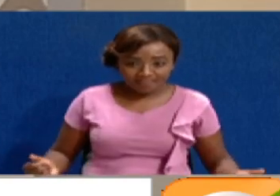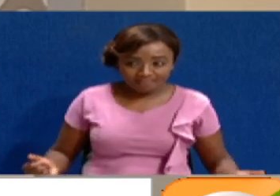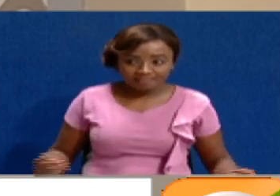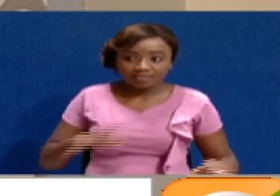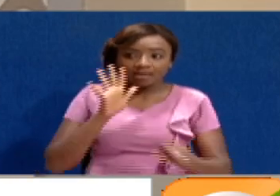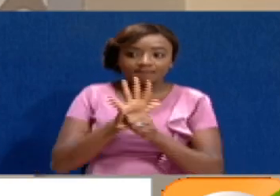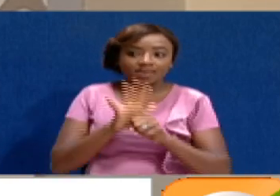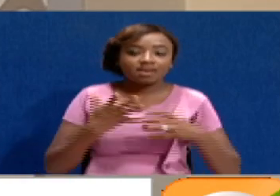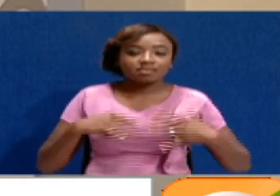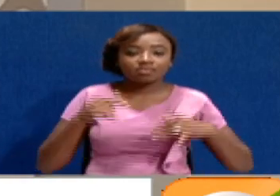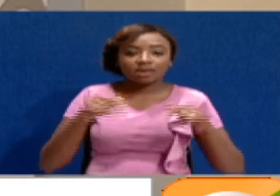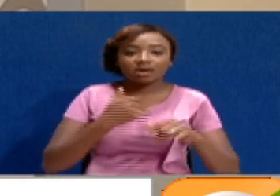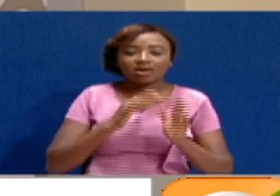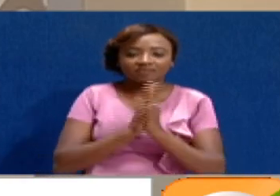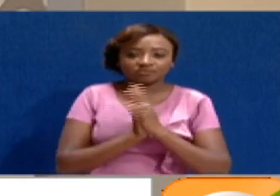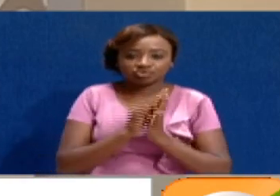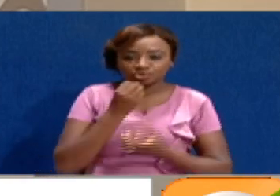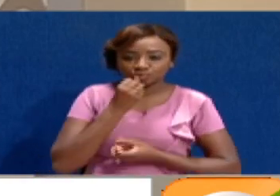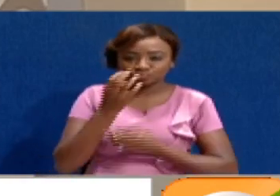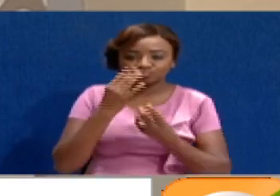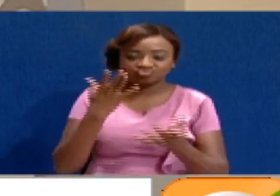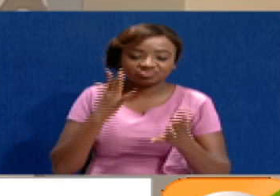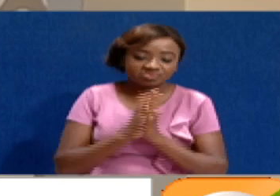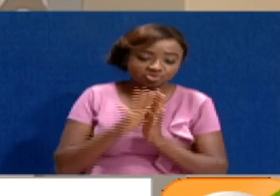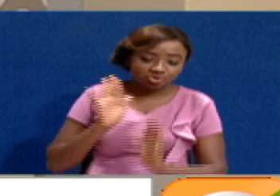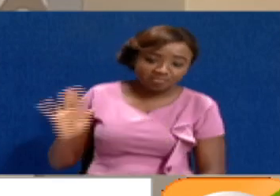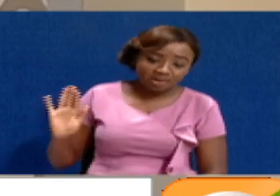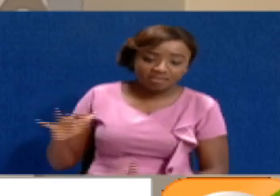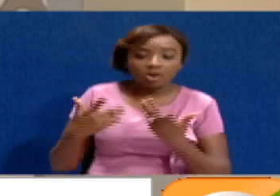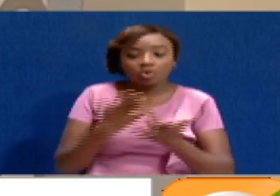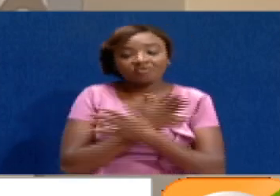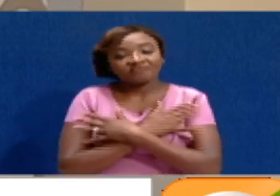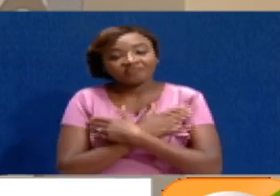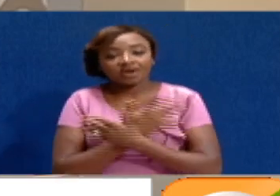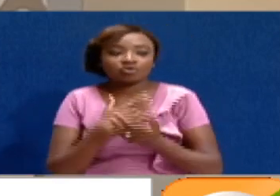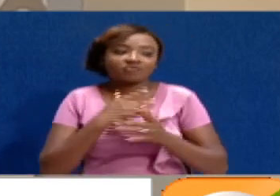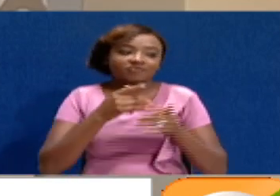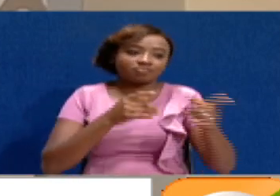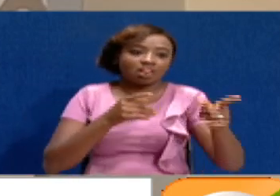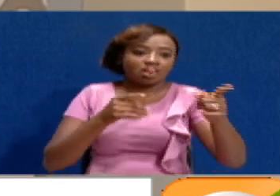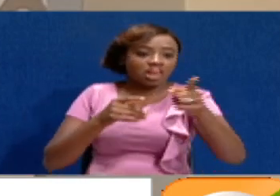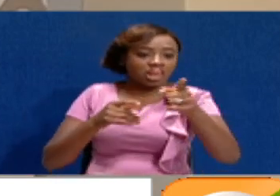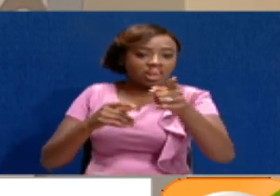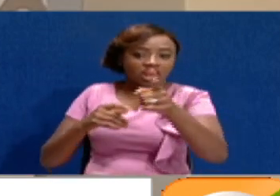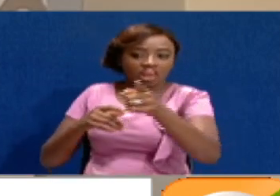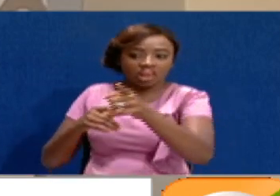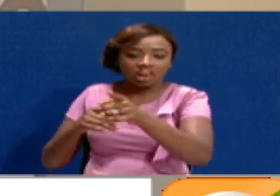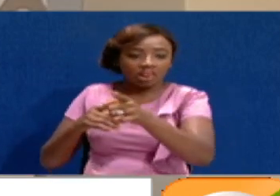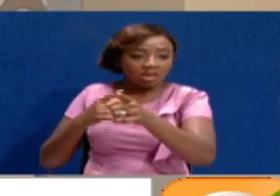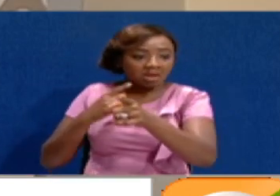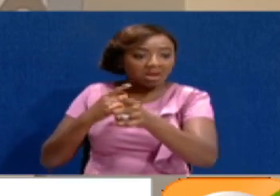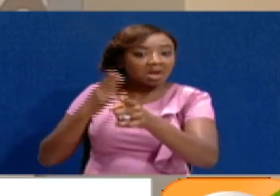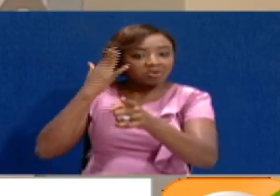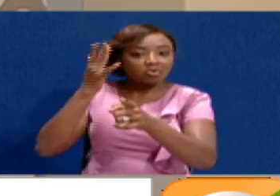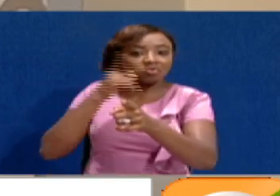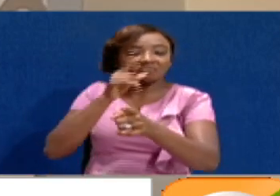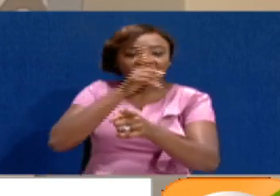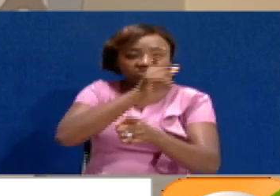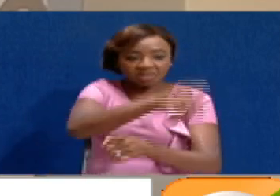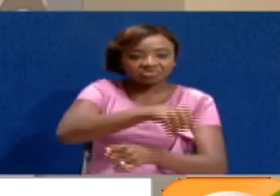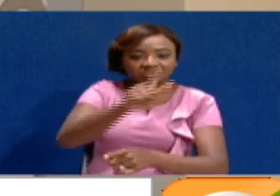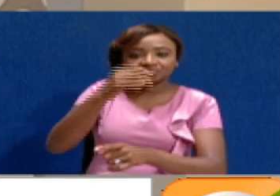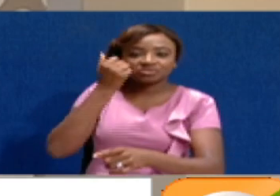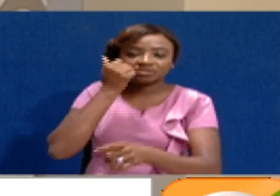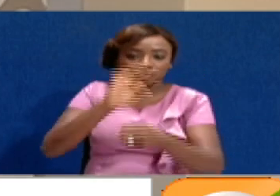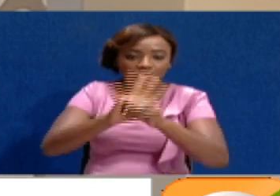Most people now have a story to tell, either their own or of a friend or of a friend of a friend. From the teacher in Nakuru who